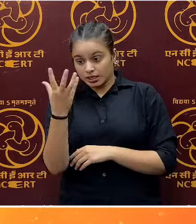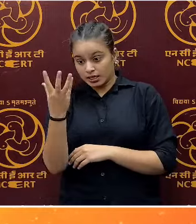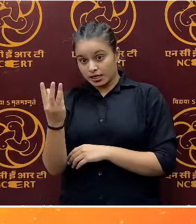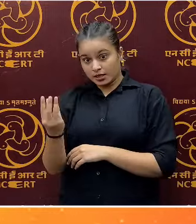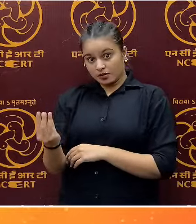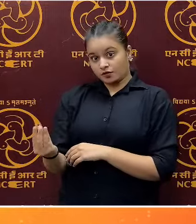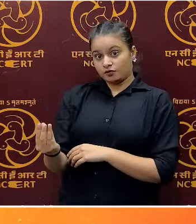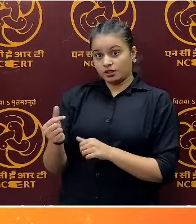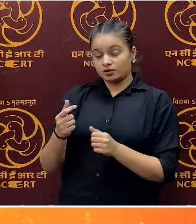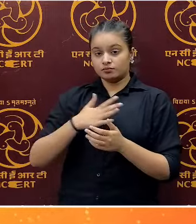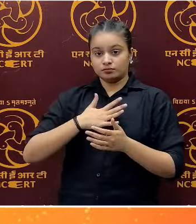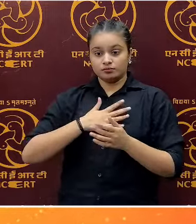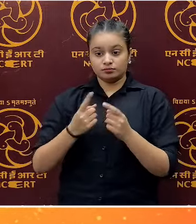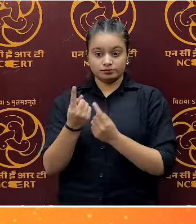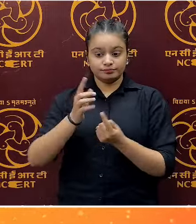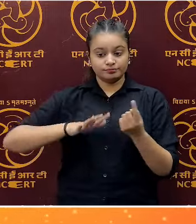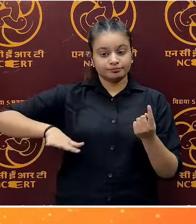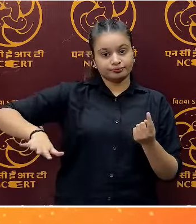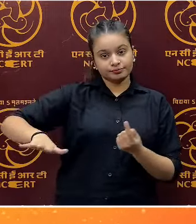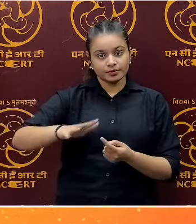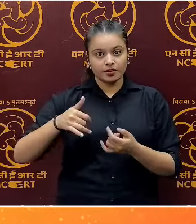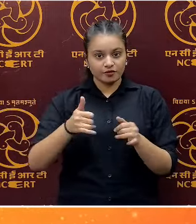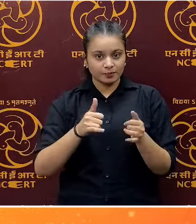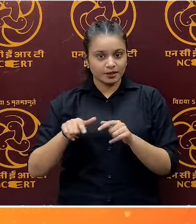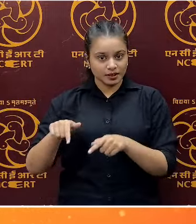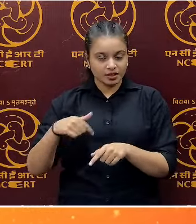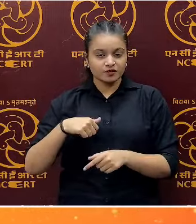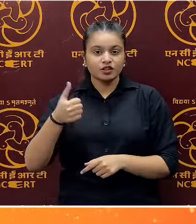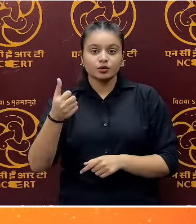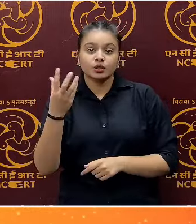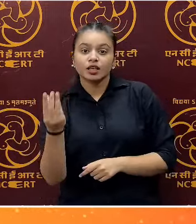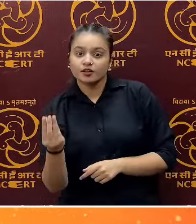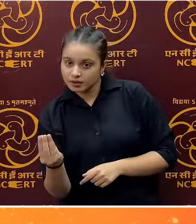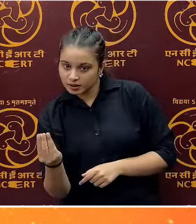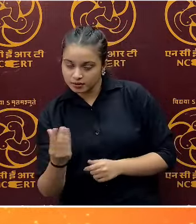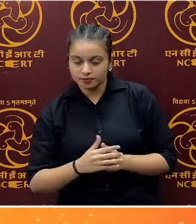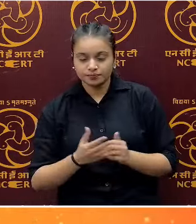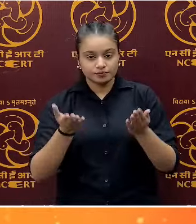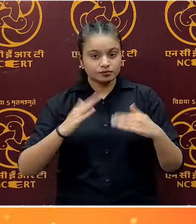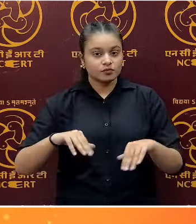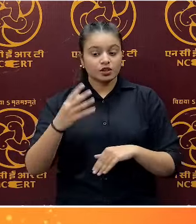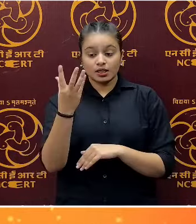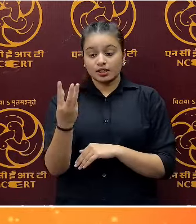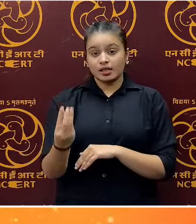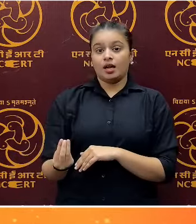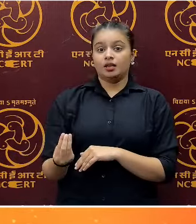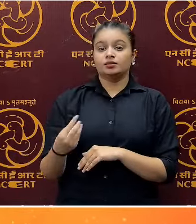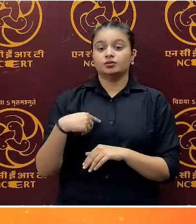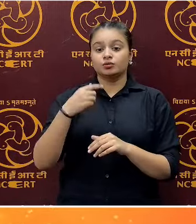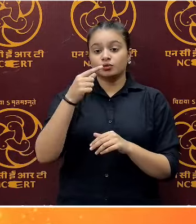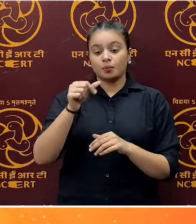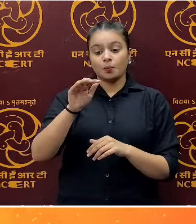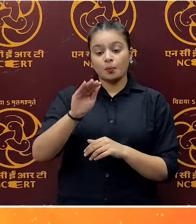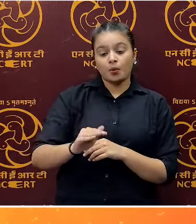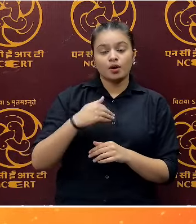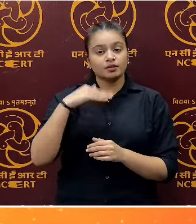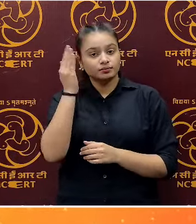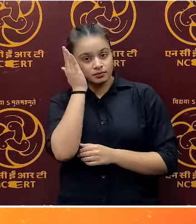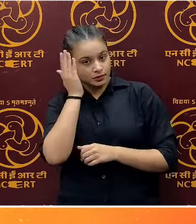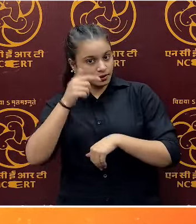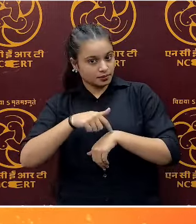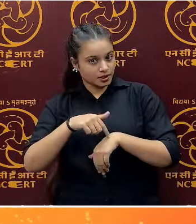the garden and he is about to play. So he is wishing good evening. And then at night when the boy is going to sleep, he is